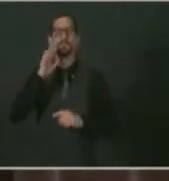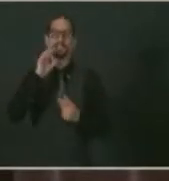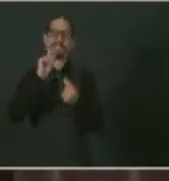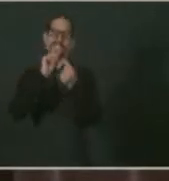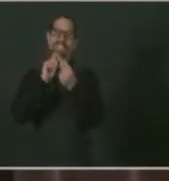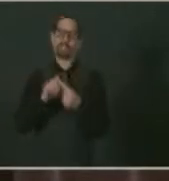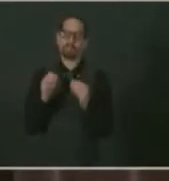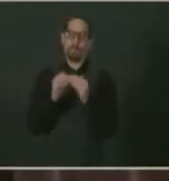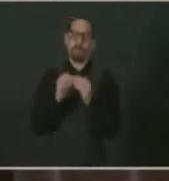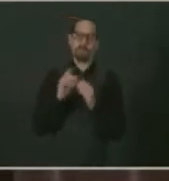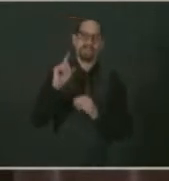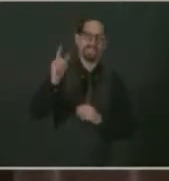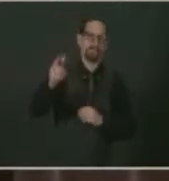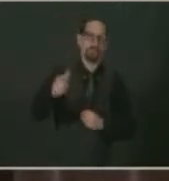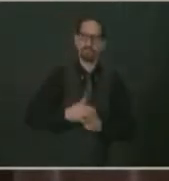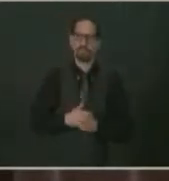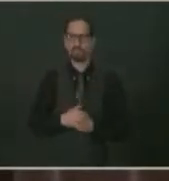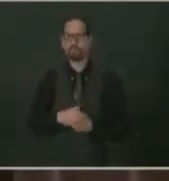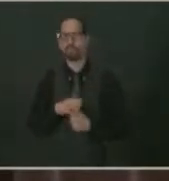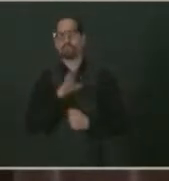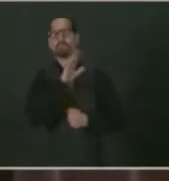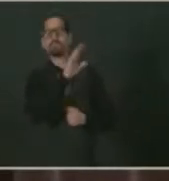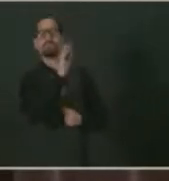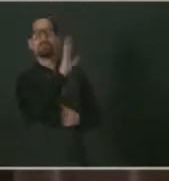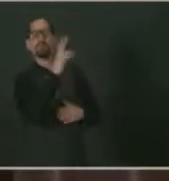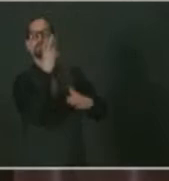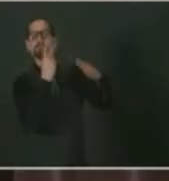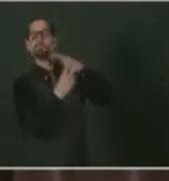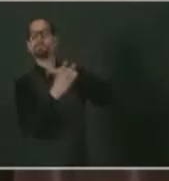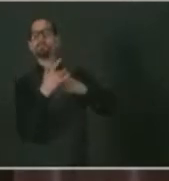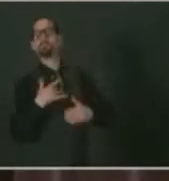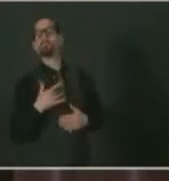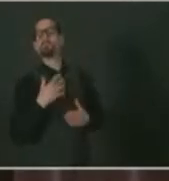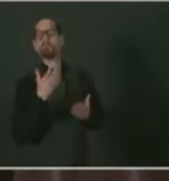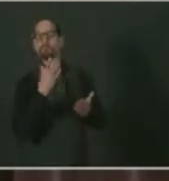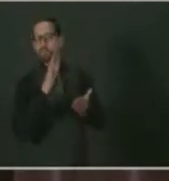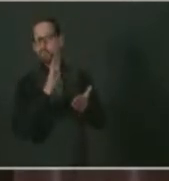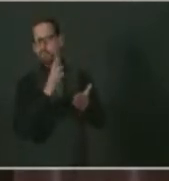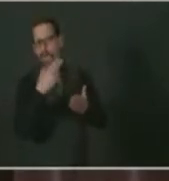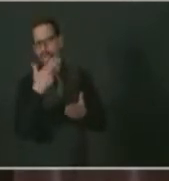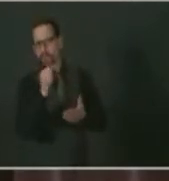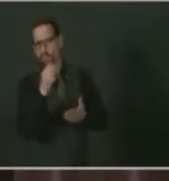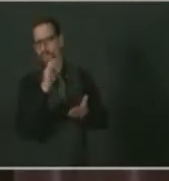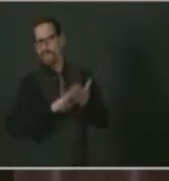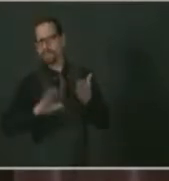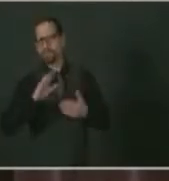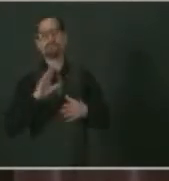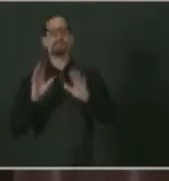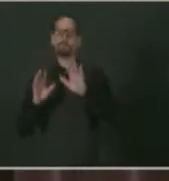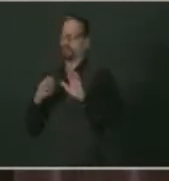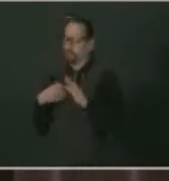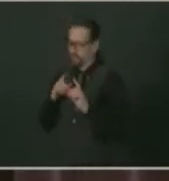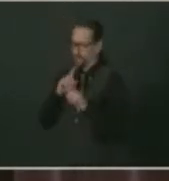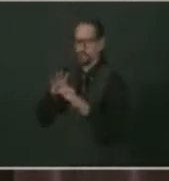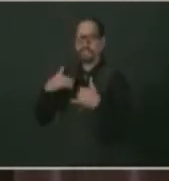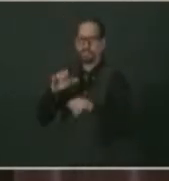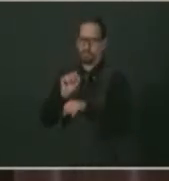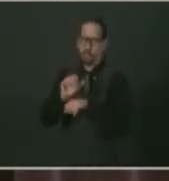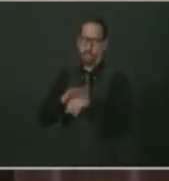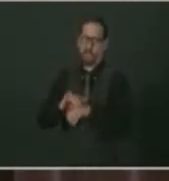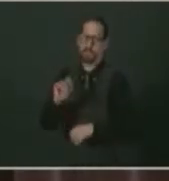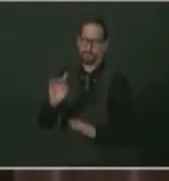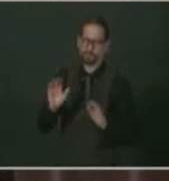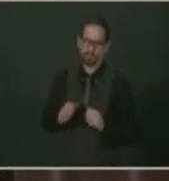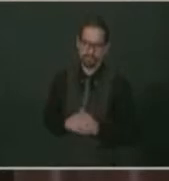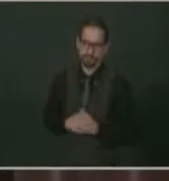do you foresee for graduations, high school graduations? We're still working through that. We intend to have it align with where we are